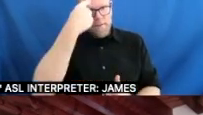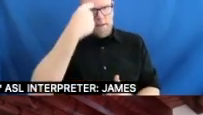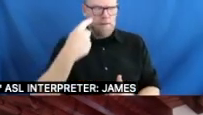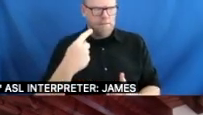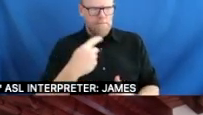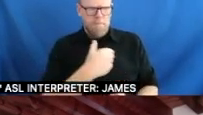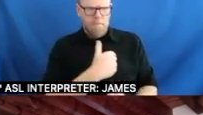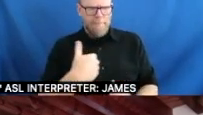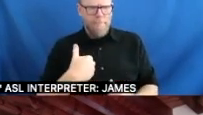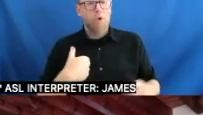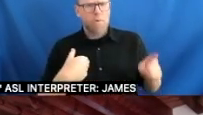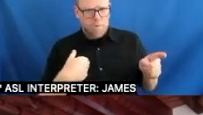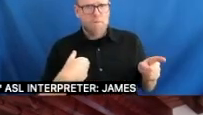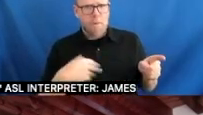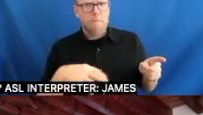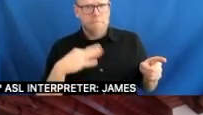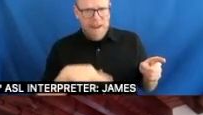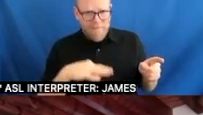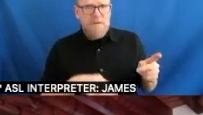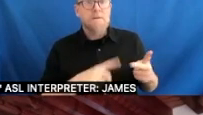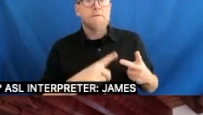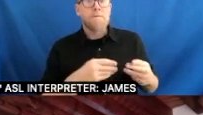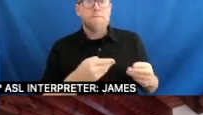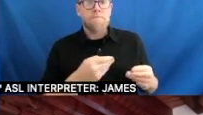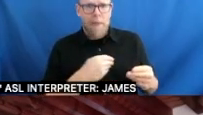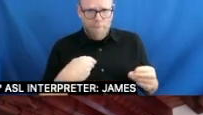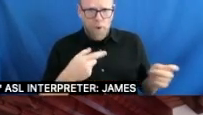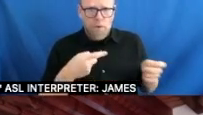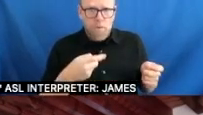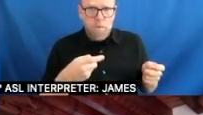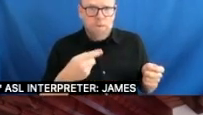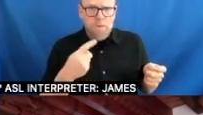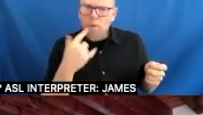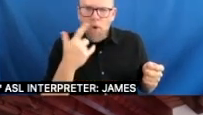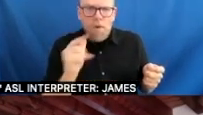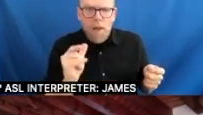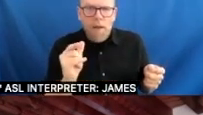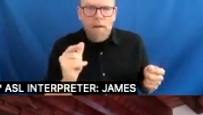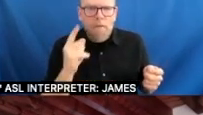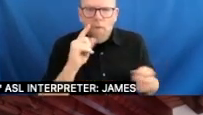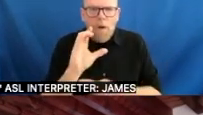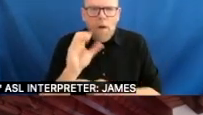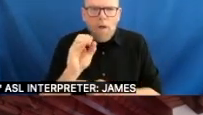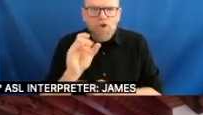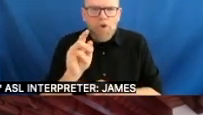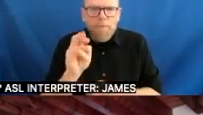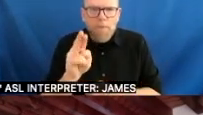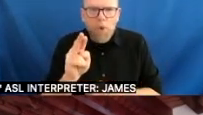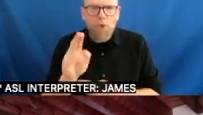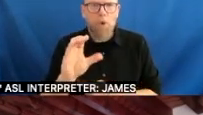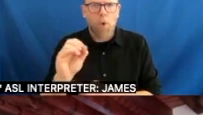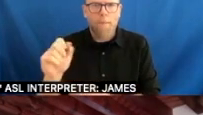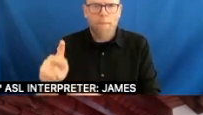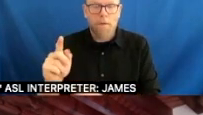benefiting, member controlled, uh, what does that look like in a consumer co-op? So looking at